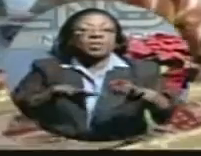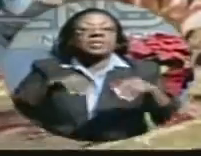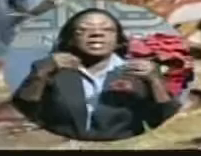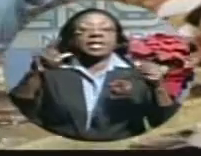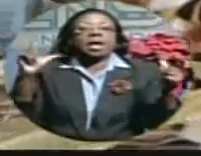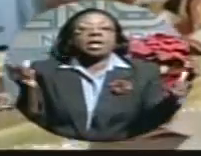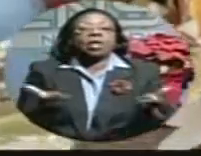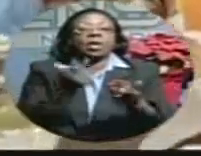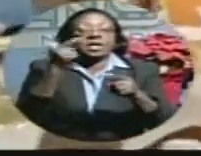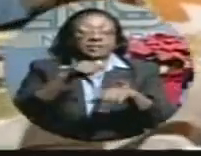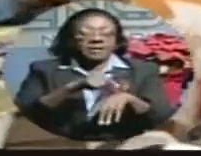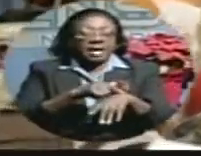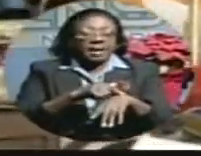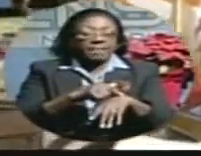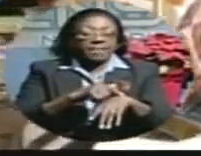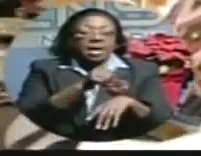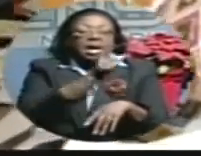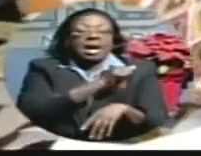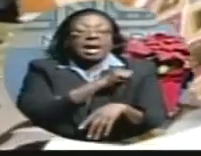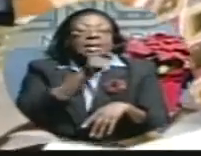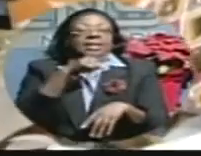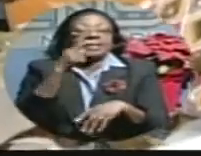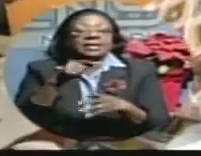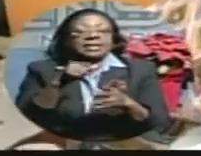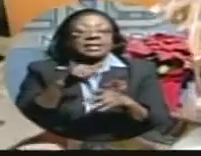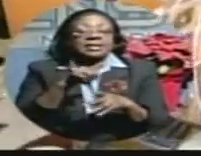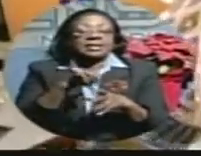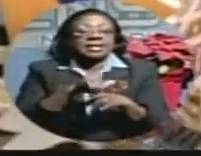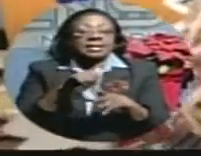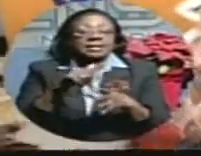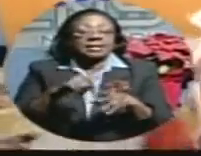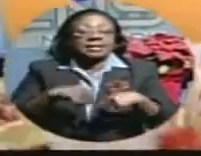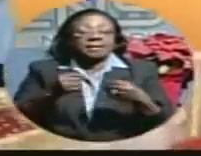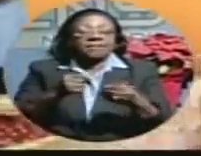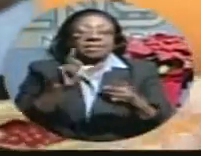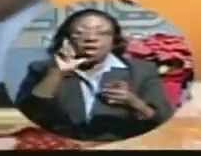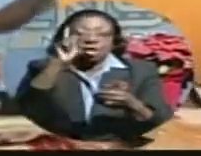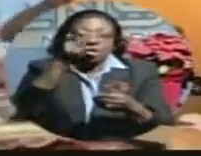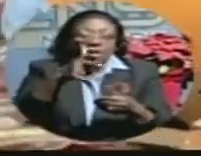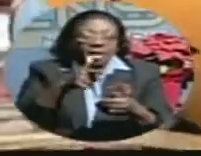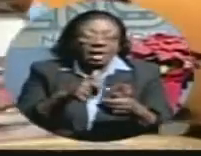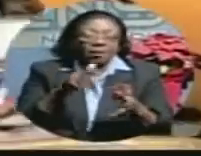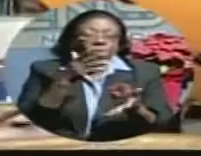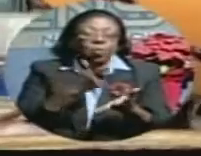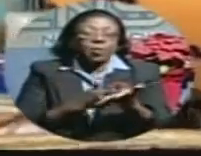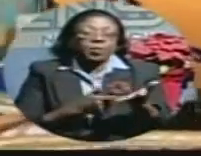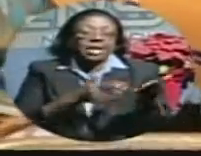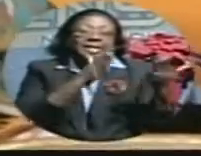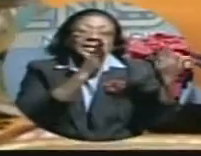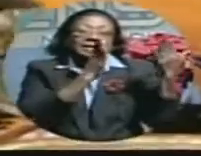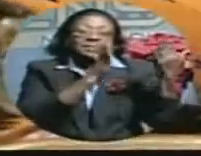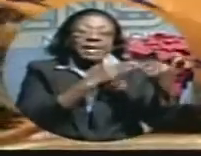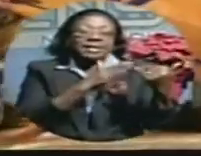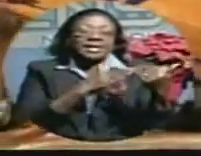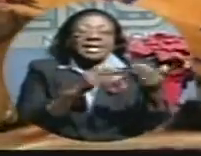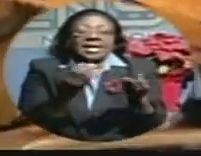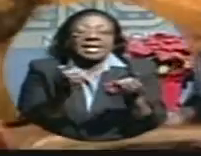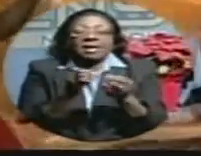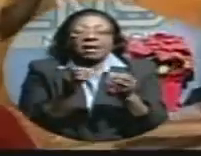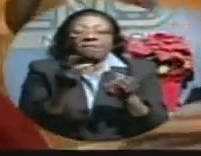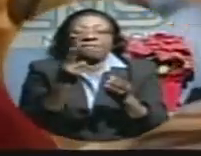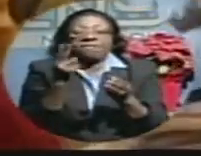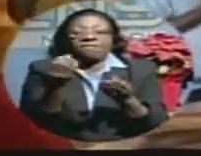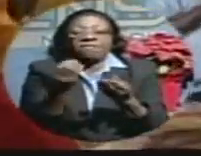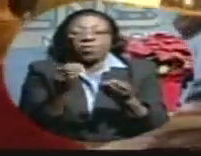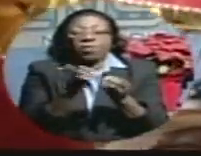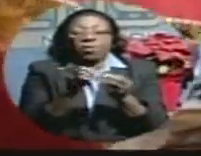time. Adderley and designer of the Valley Boys, Herbert Bain, not only gave us a sneak peek of what we can expect from the Valley Boys in a matter of hours, but